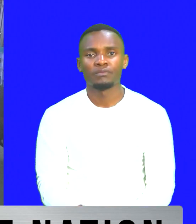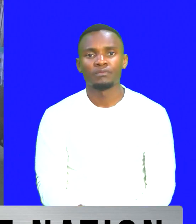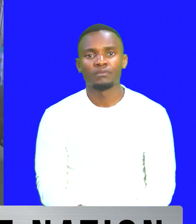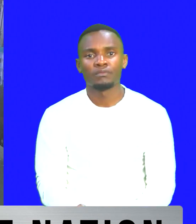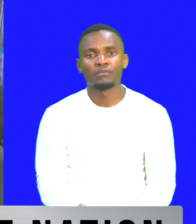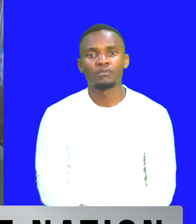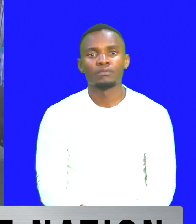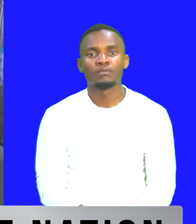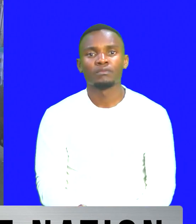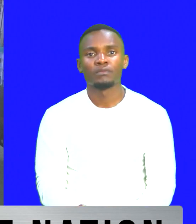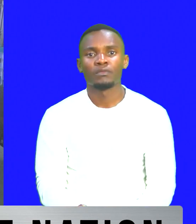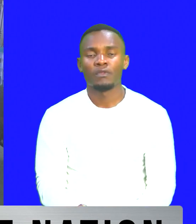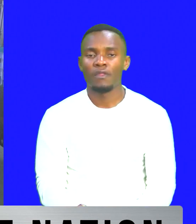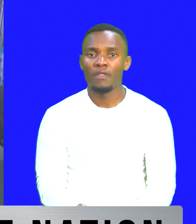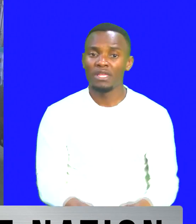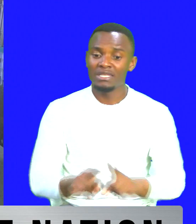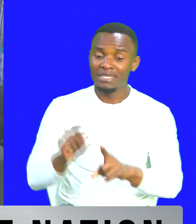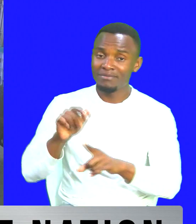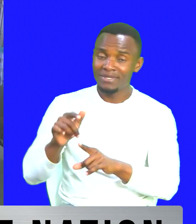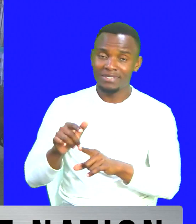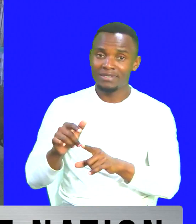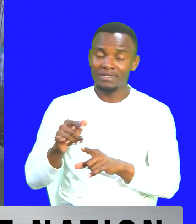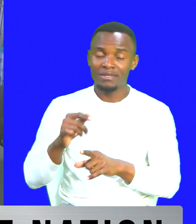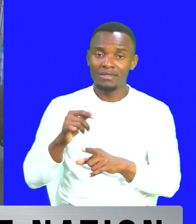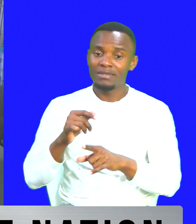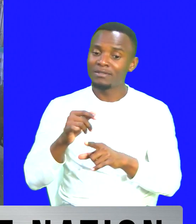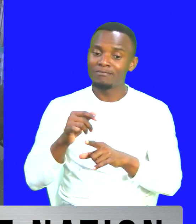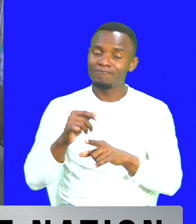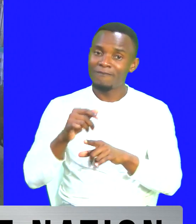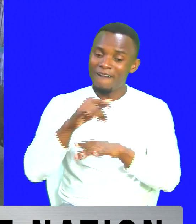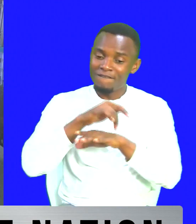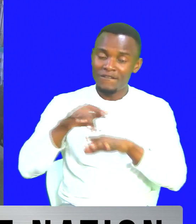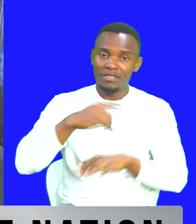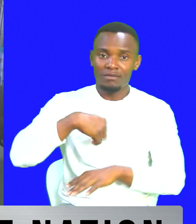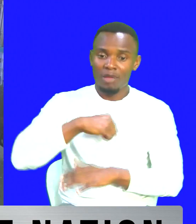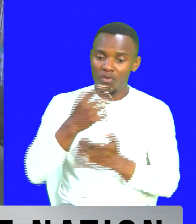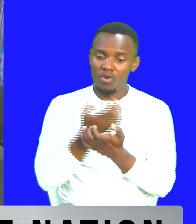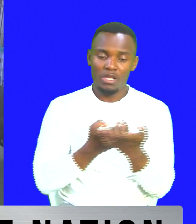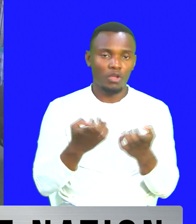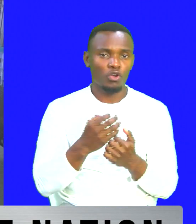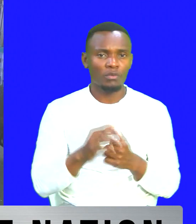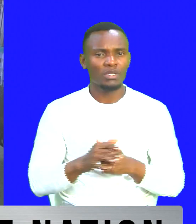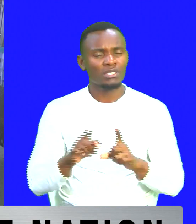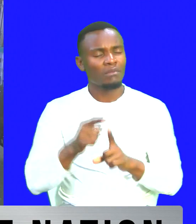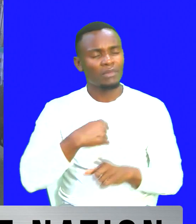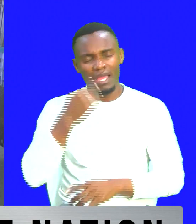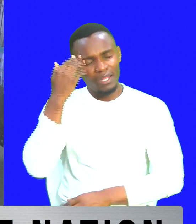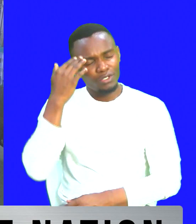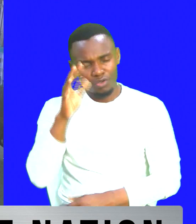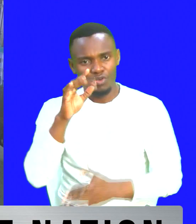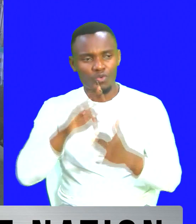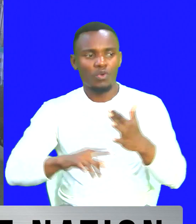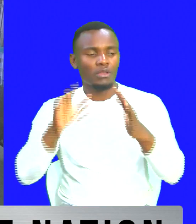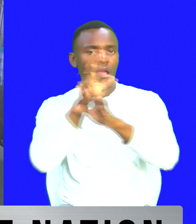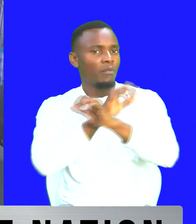Na inatuumiza, Jonah, by the way. The rate at which corruption, I don't know what the president is going to do, or whoever